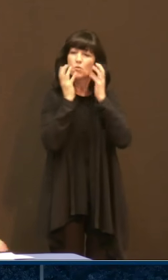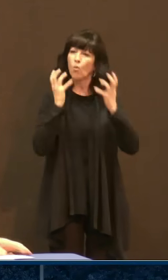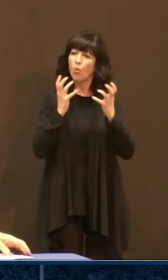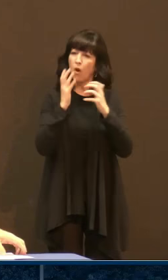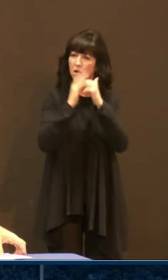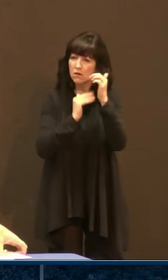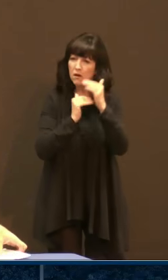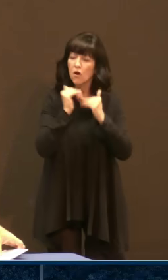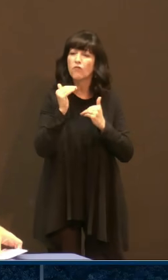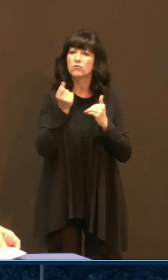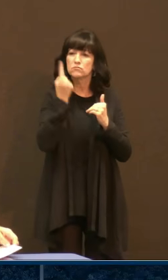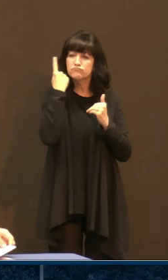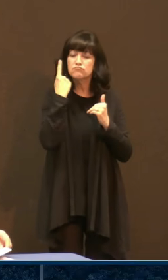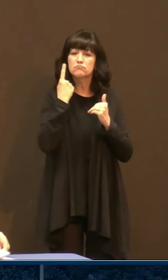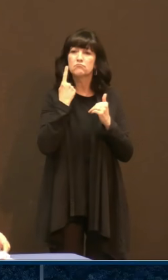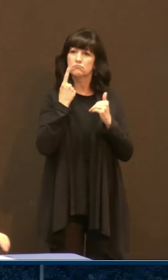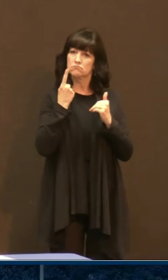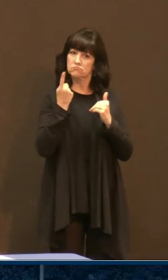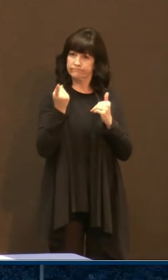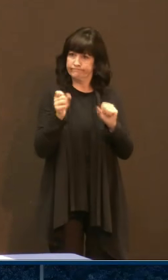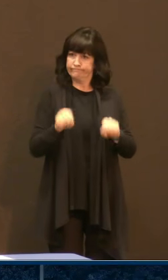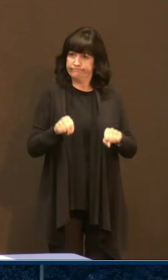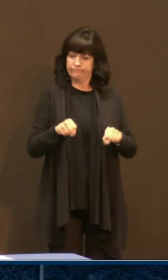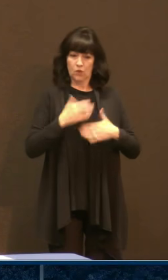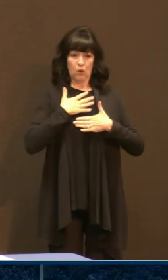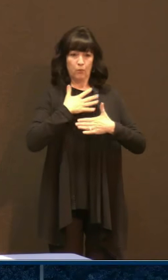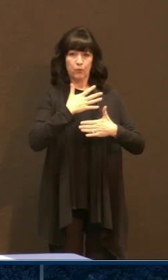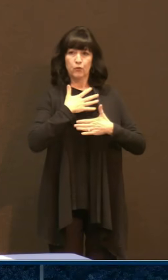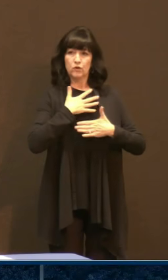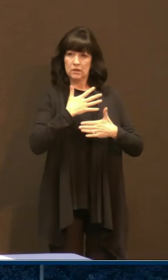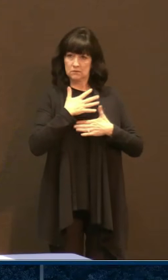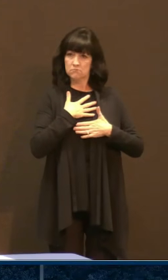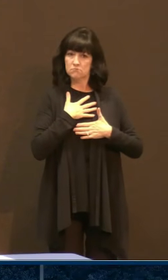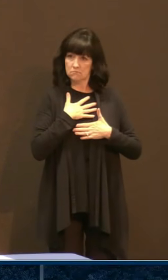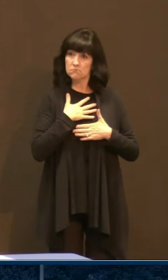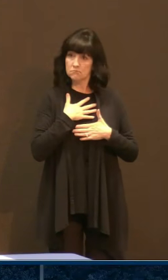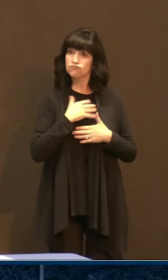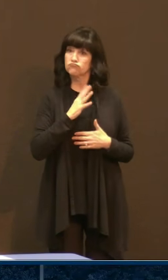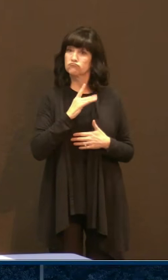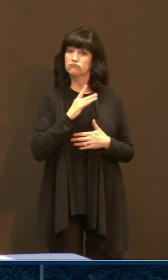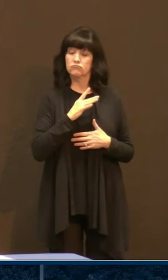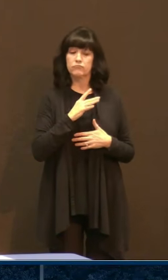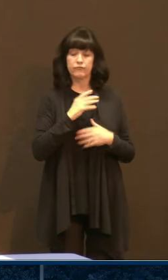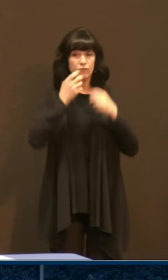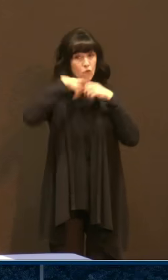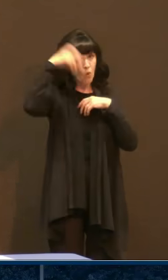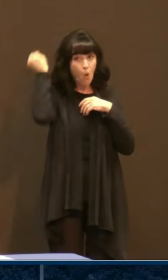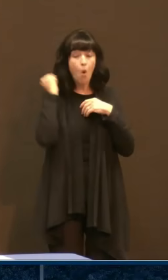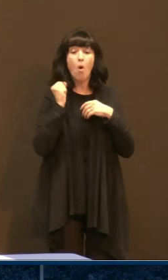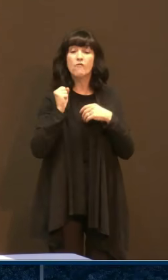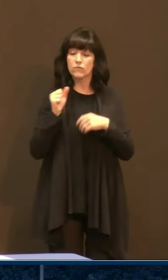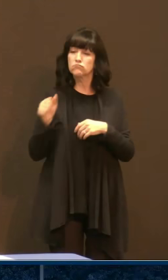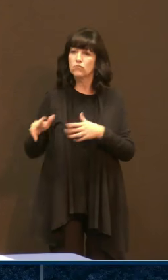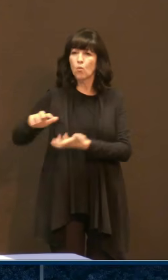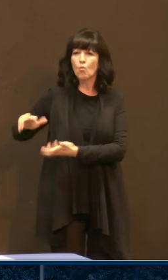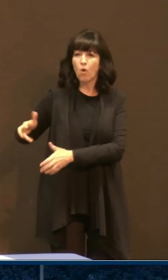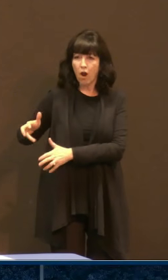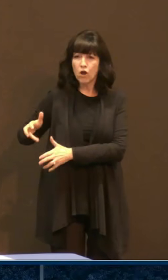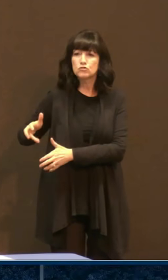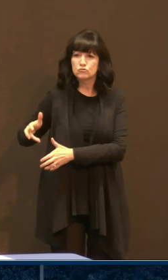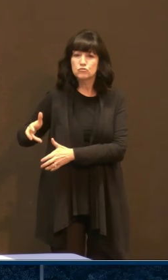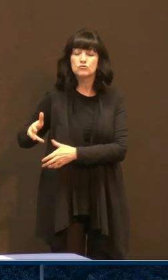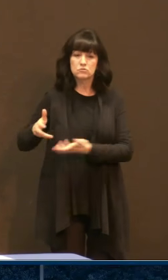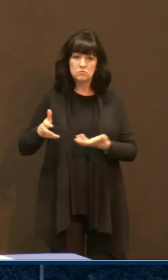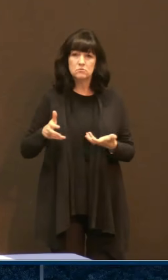comfortably. It's great if it's something that you can wash in the washing machine. Wear it during the day.